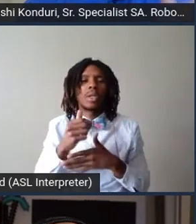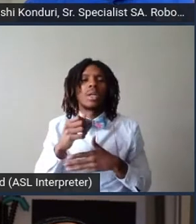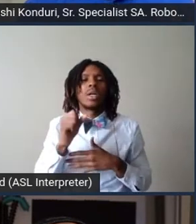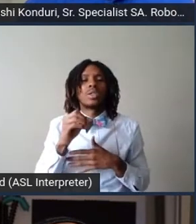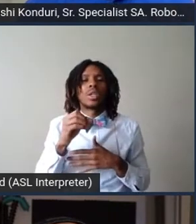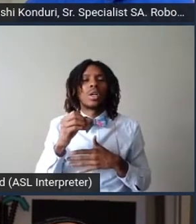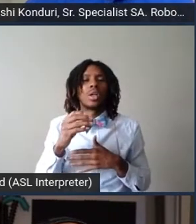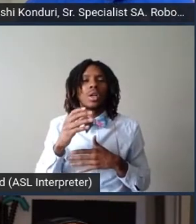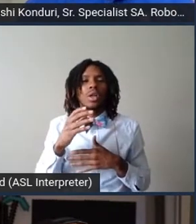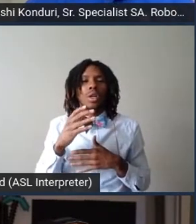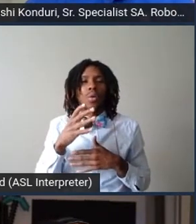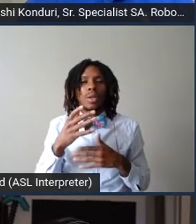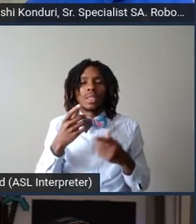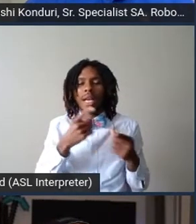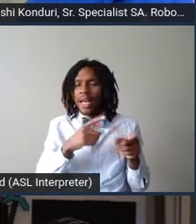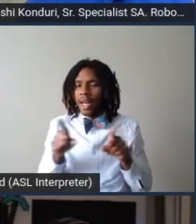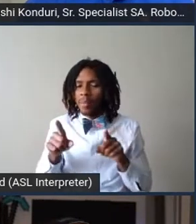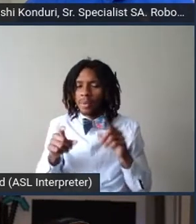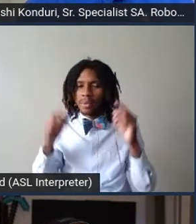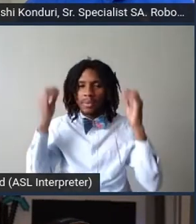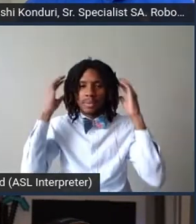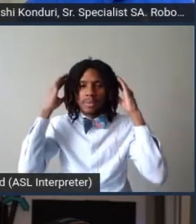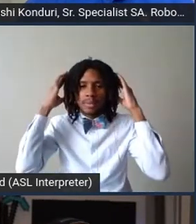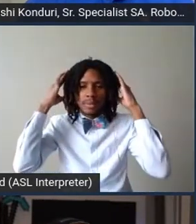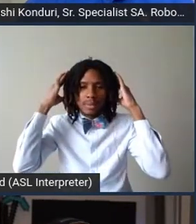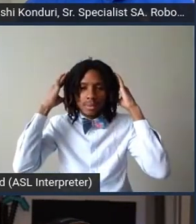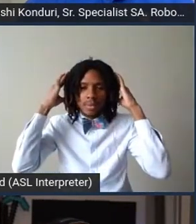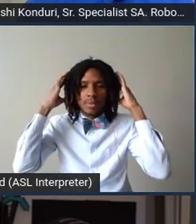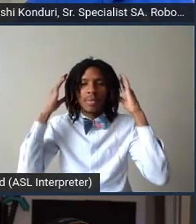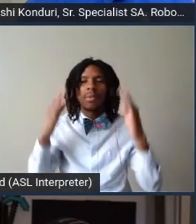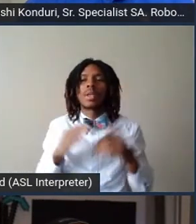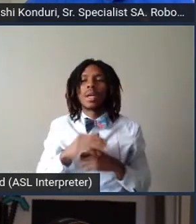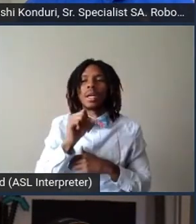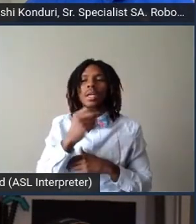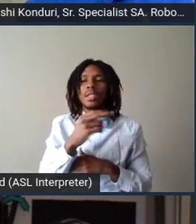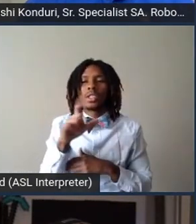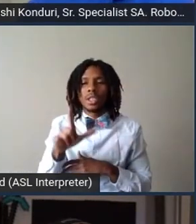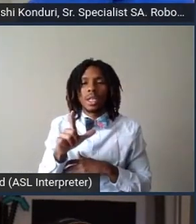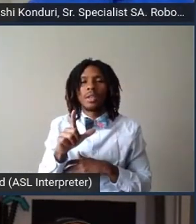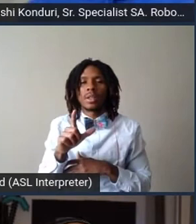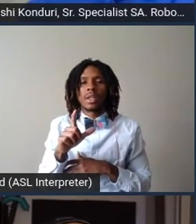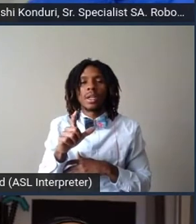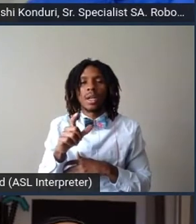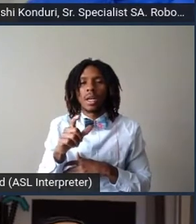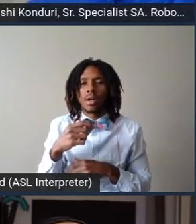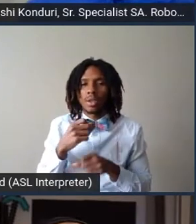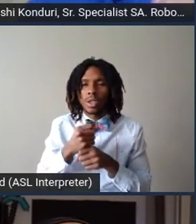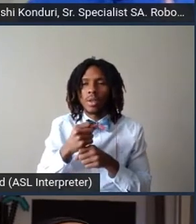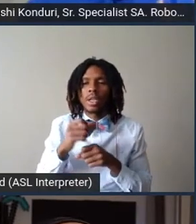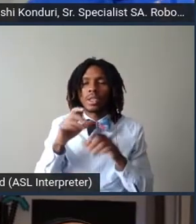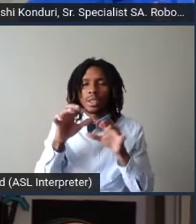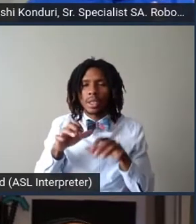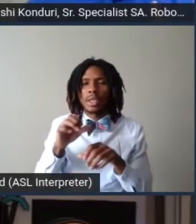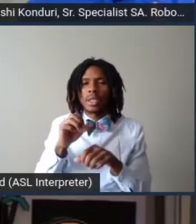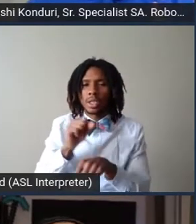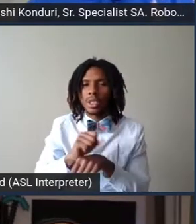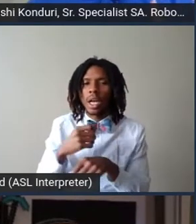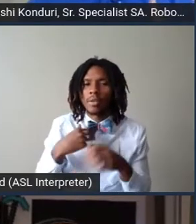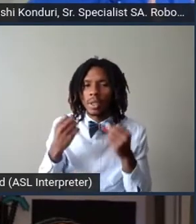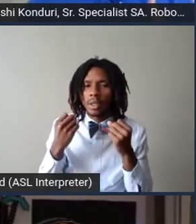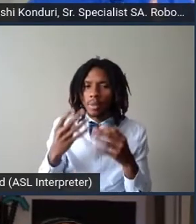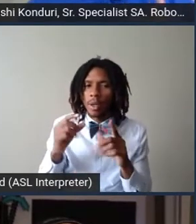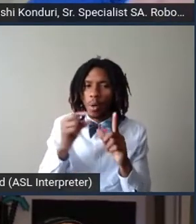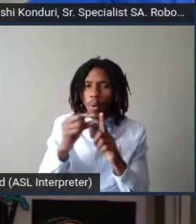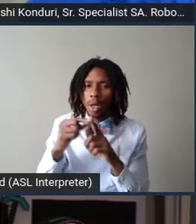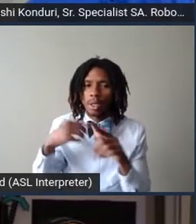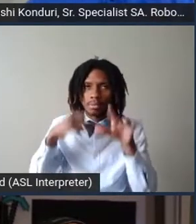the few bunch of shell scripts that I'm doing over here is I've already got a generation job which, as you've seen, is a bunch of worlds that I